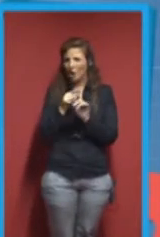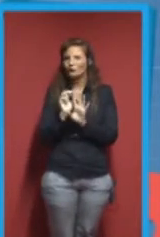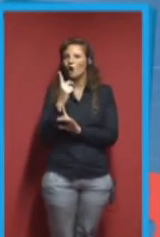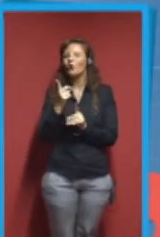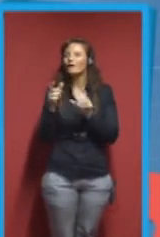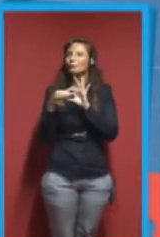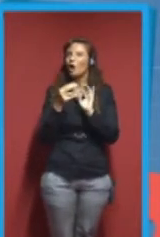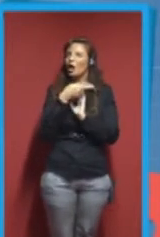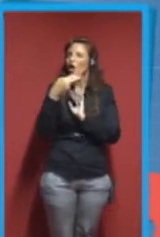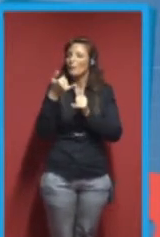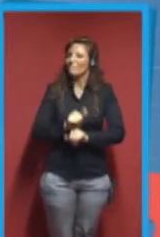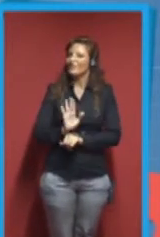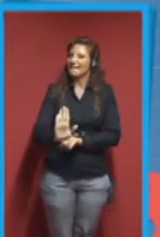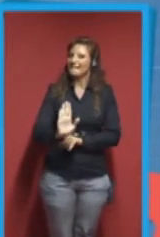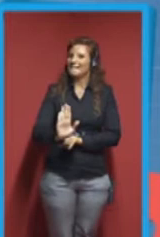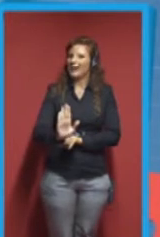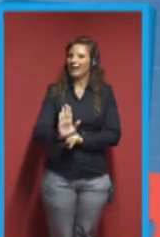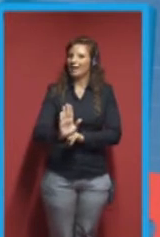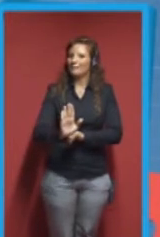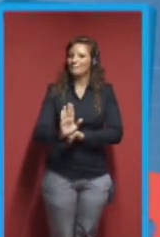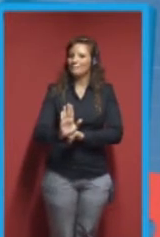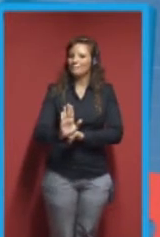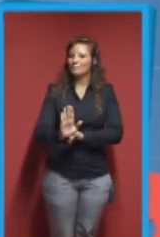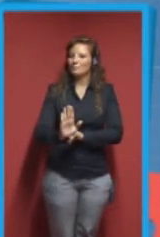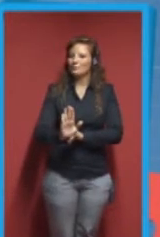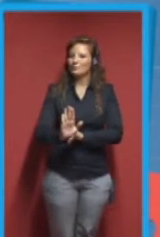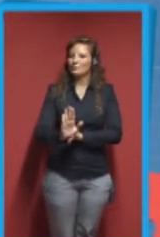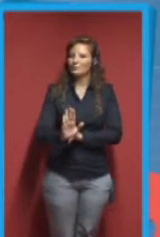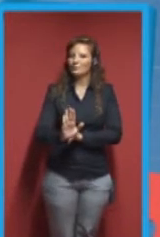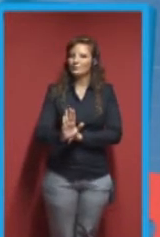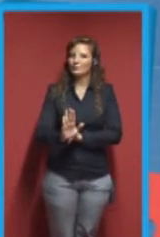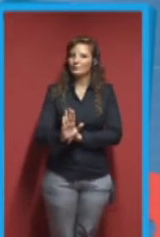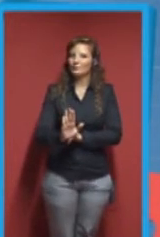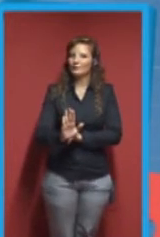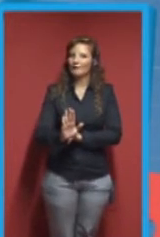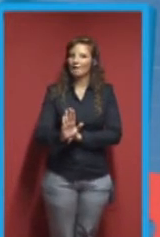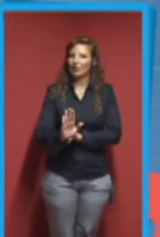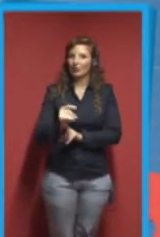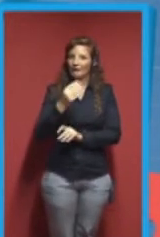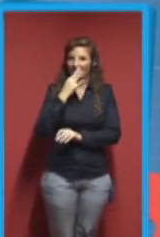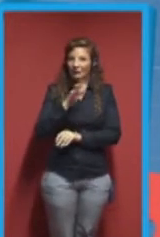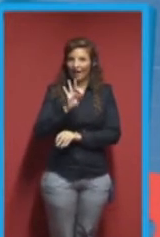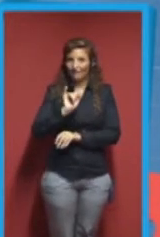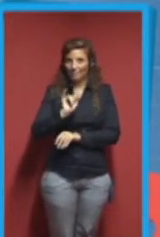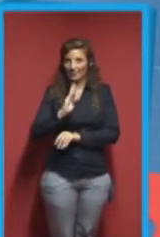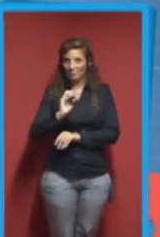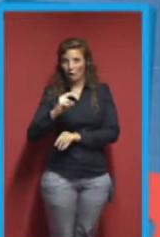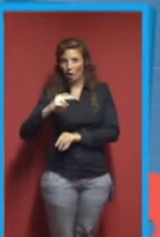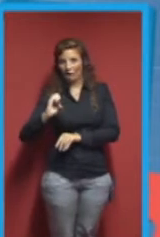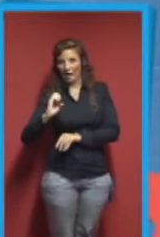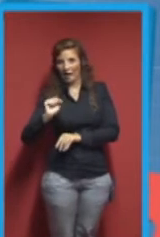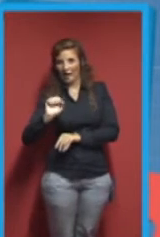Poisey, Emmeline, Fibonacci, Nautilus, Taylor, Doctorow. Yeah. And so Fibonacci too. See. But why Fibonacci?